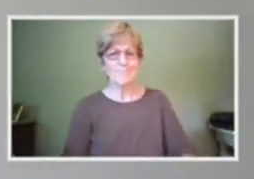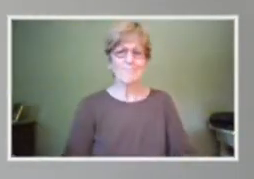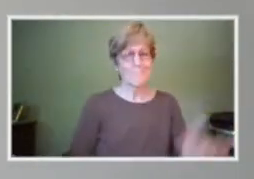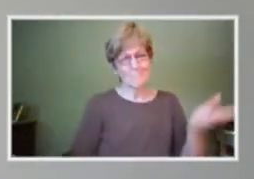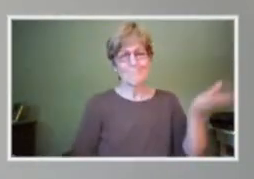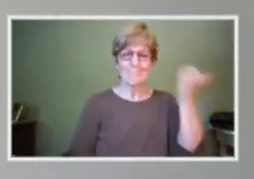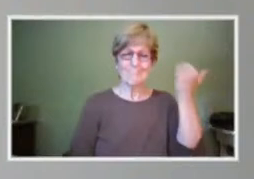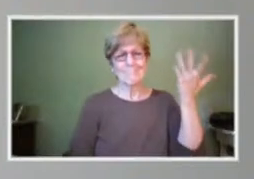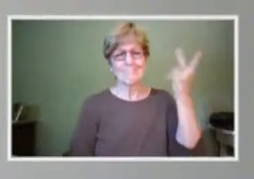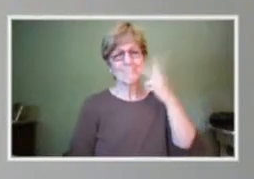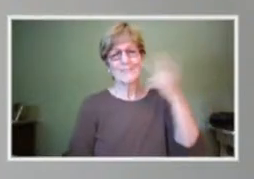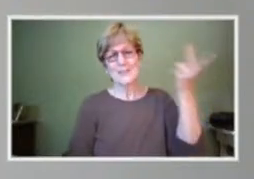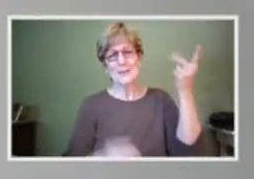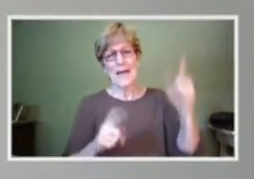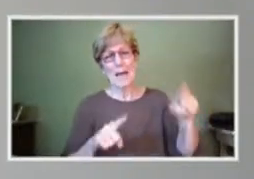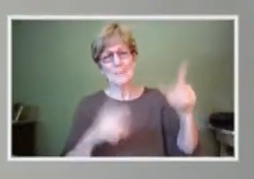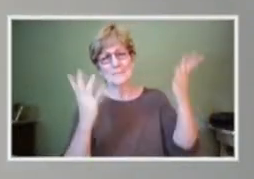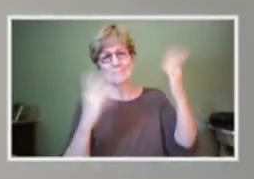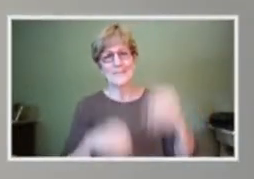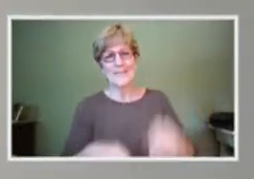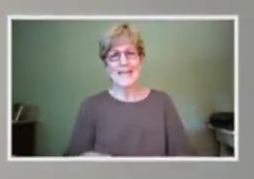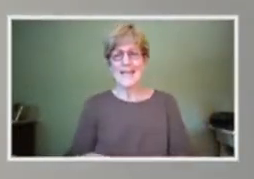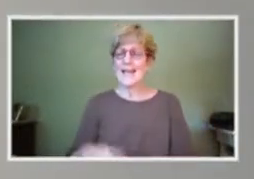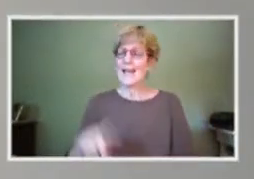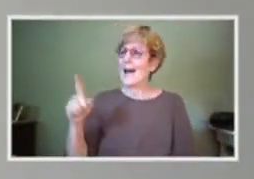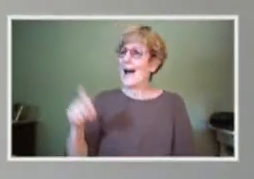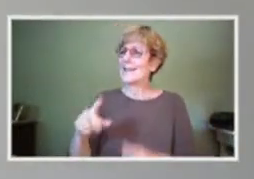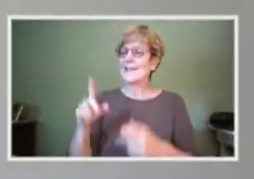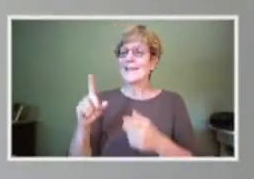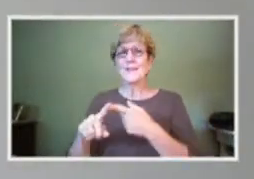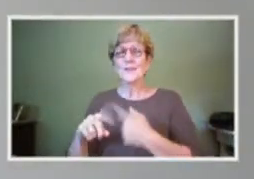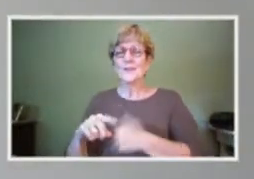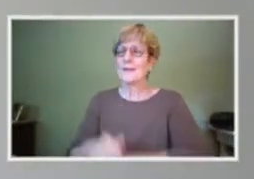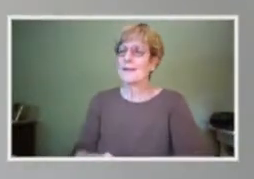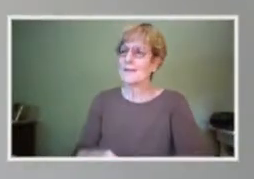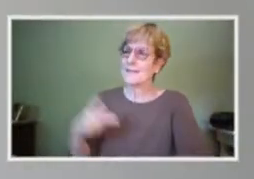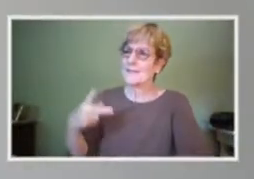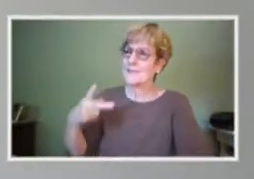Chief. I need to learn to cut my mic off. Right?